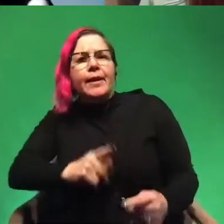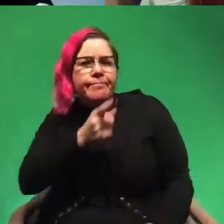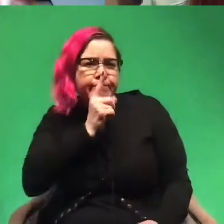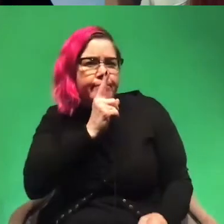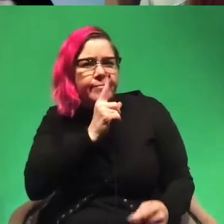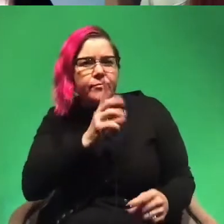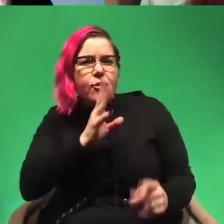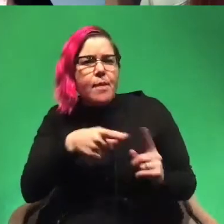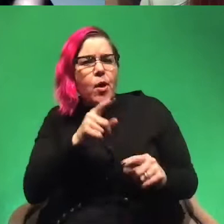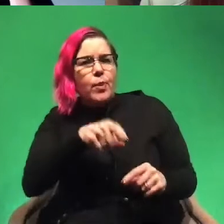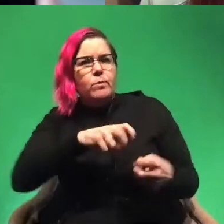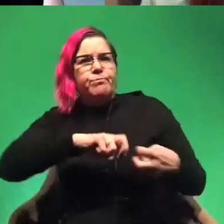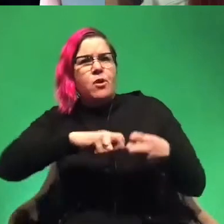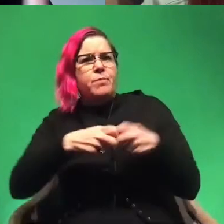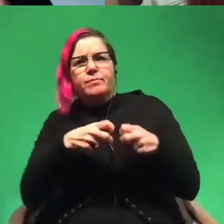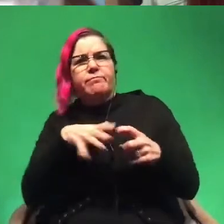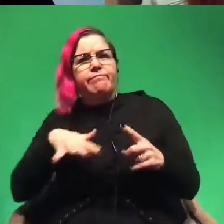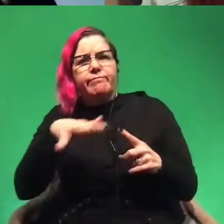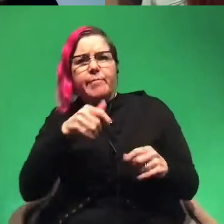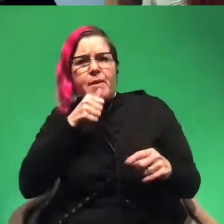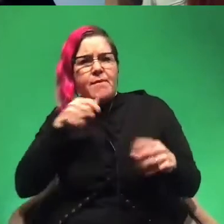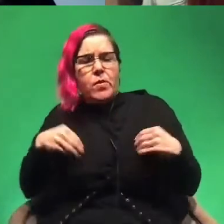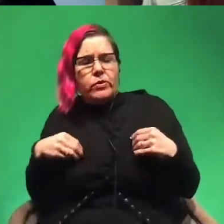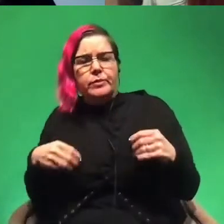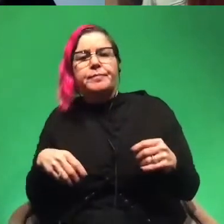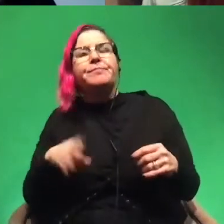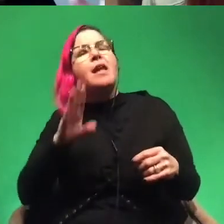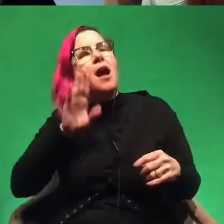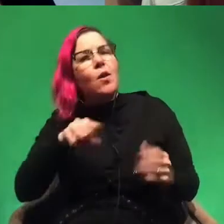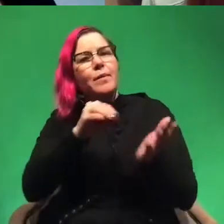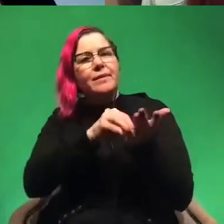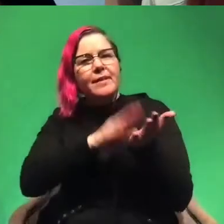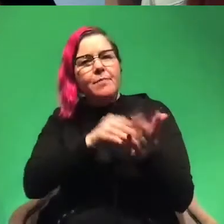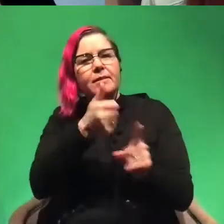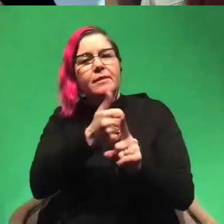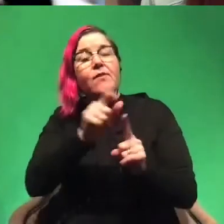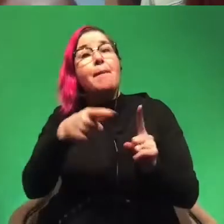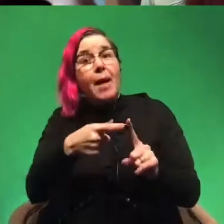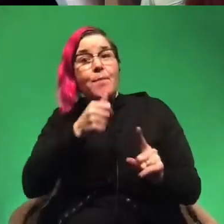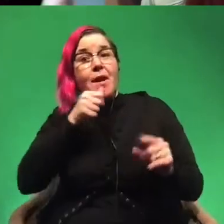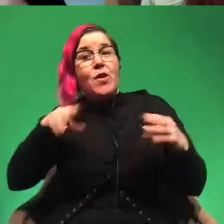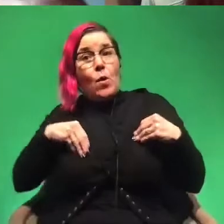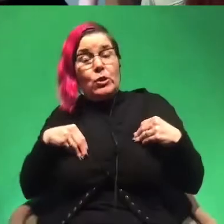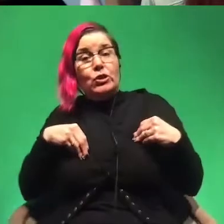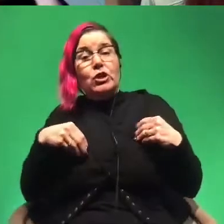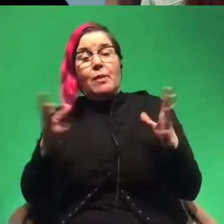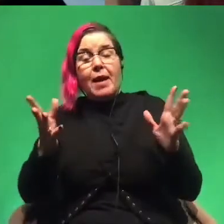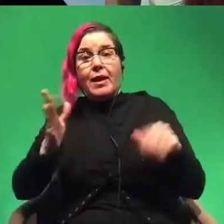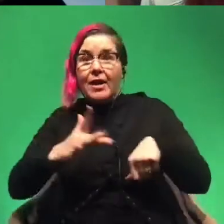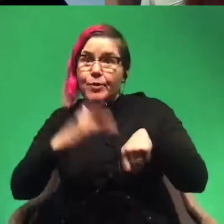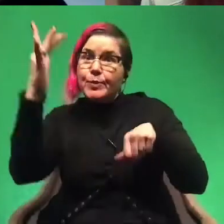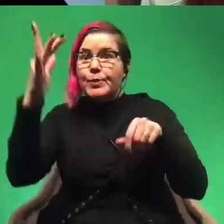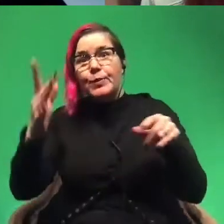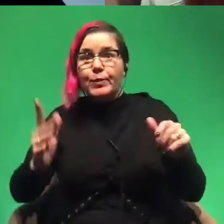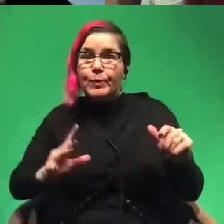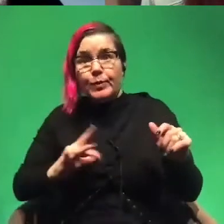the issues surrounding private ownership. Yes, I know the documentary was about private ownership and it glorified a lot of different things, but the